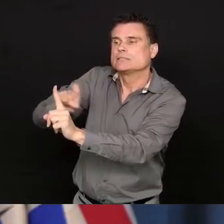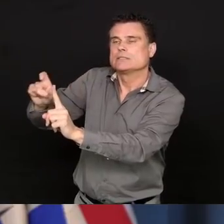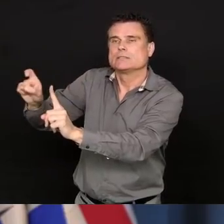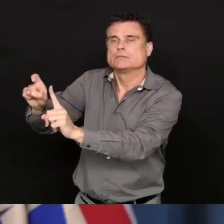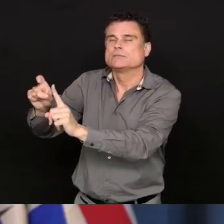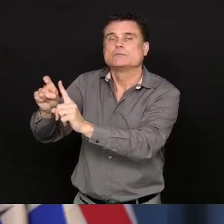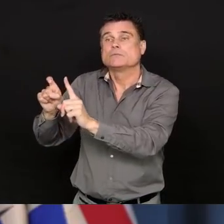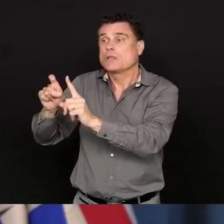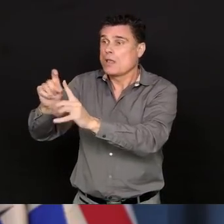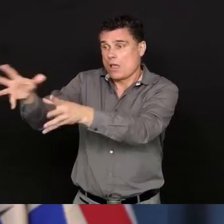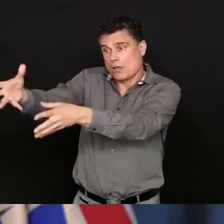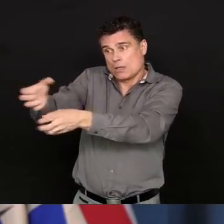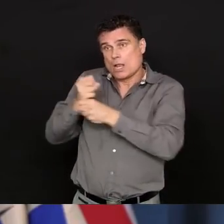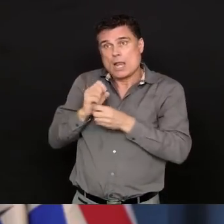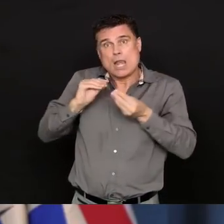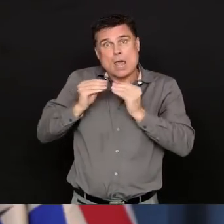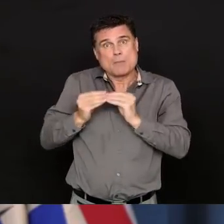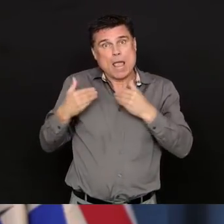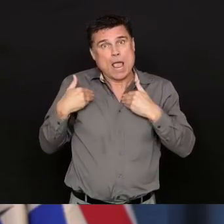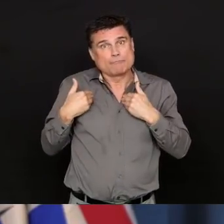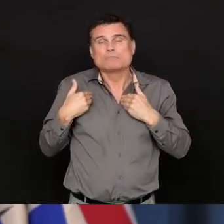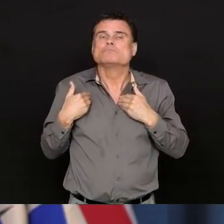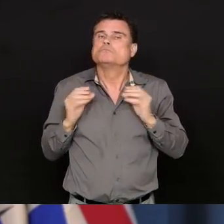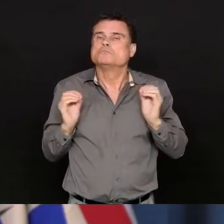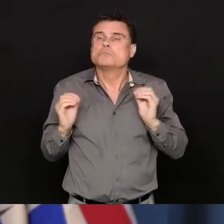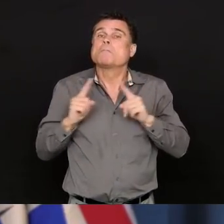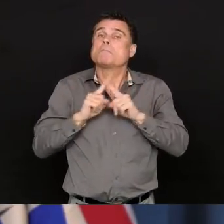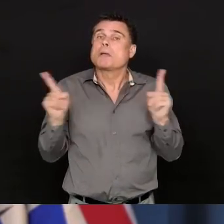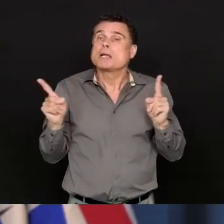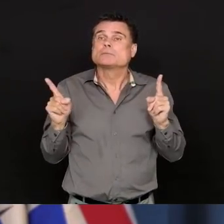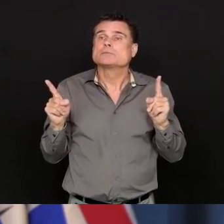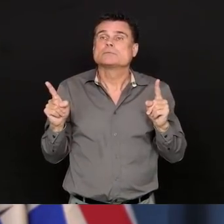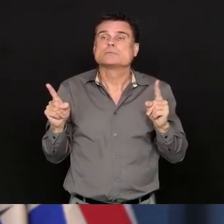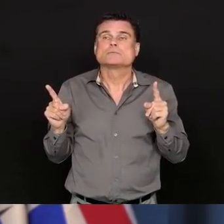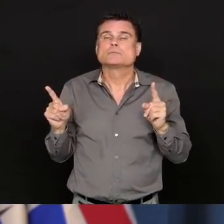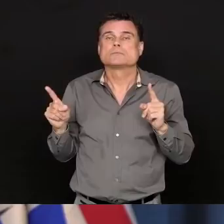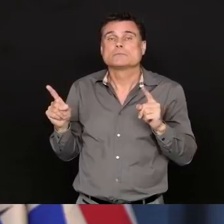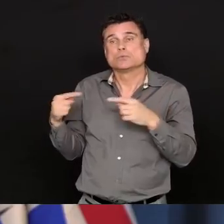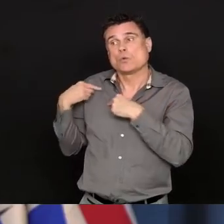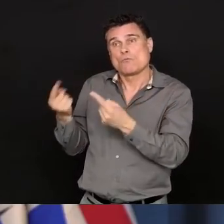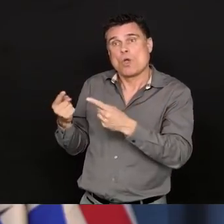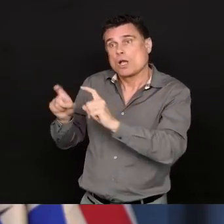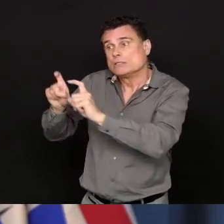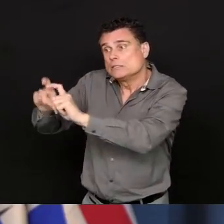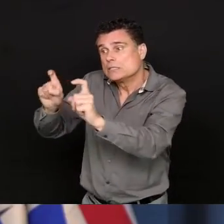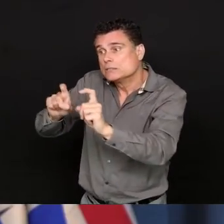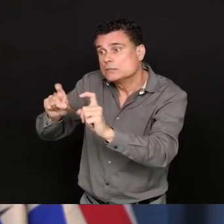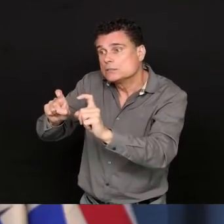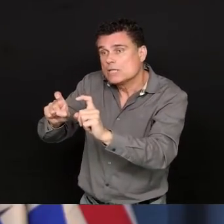positives at this point. Okay, and that's all the time we have today. Thank you for participating.